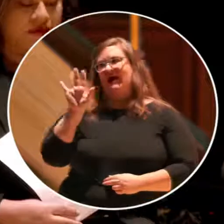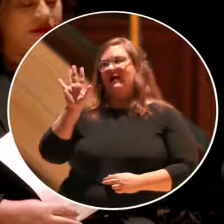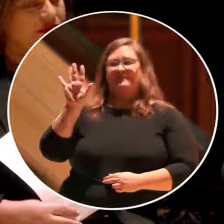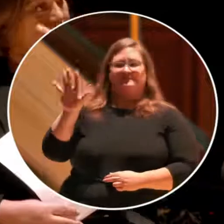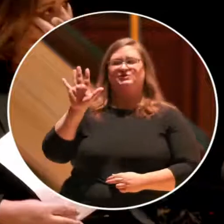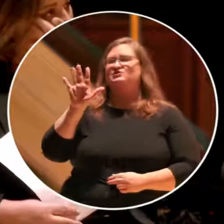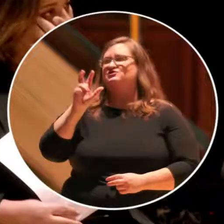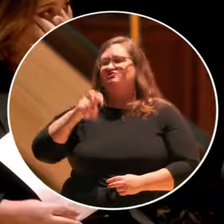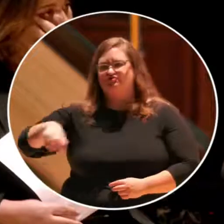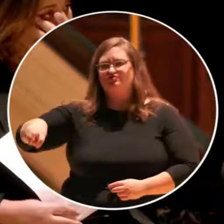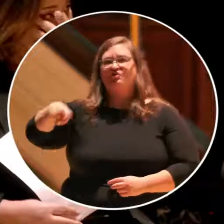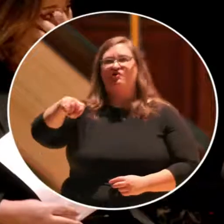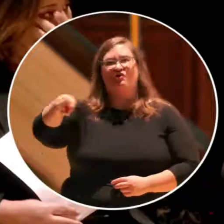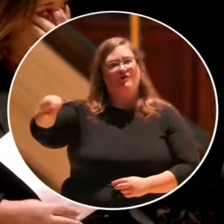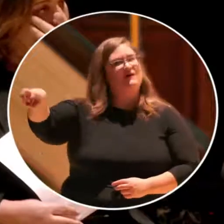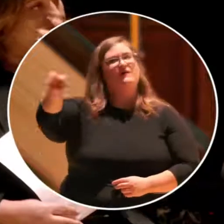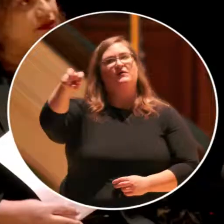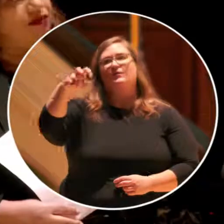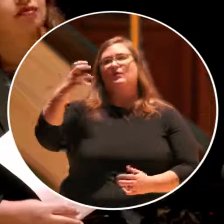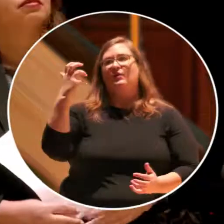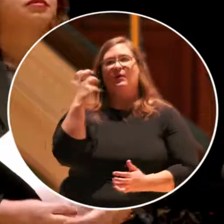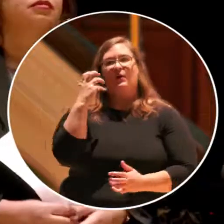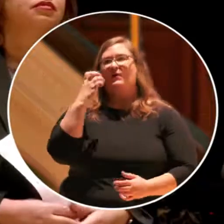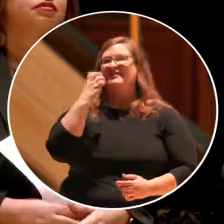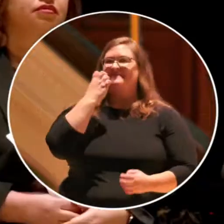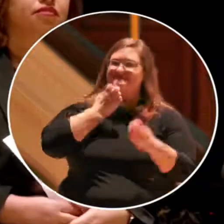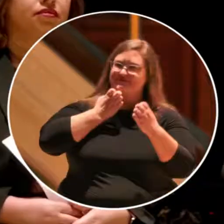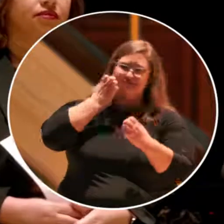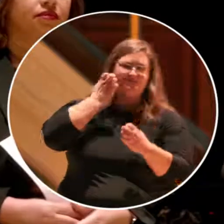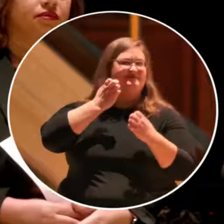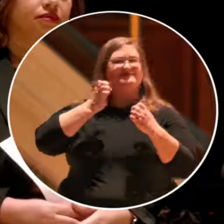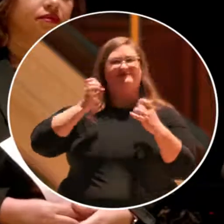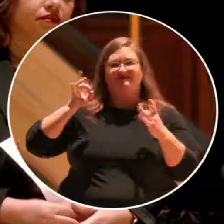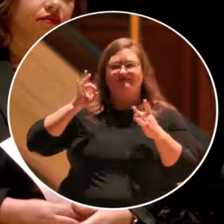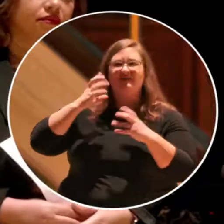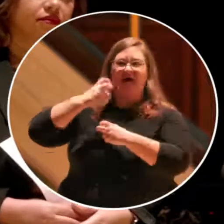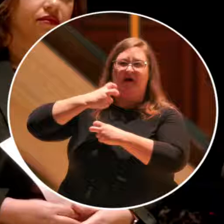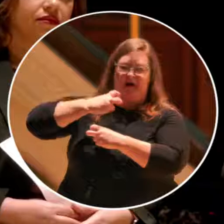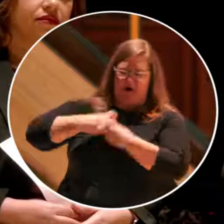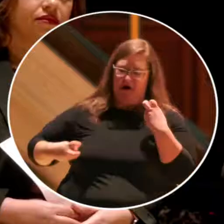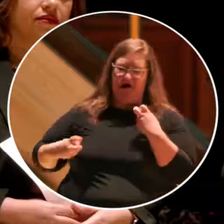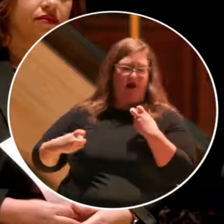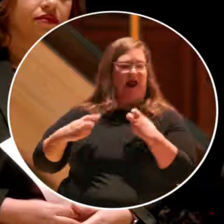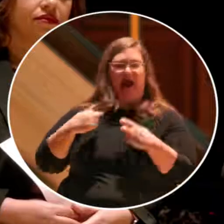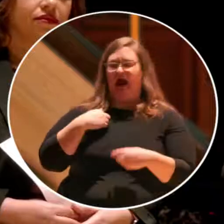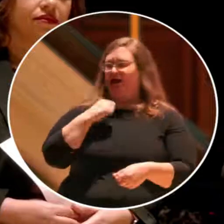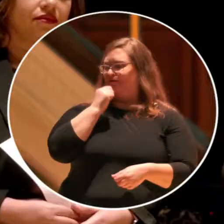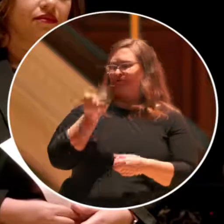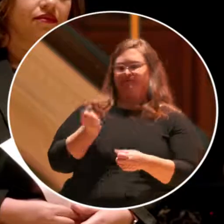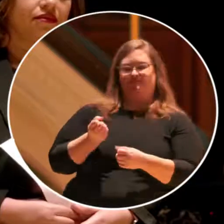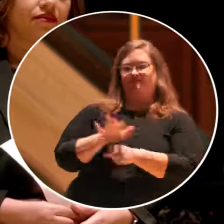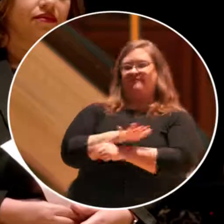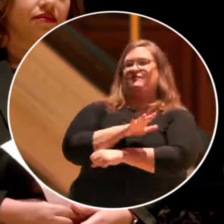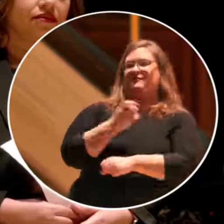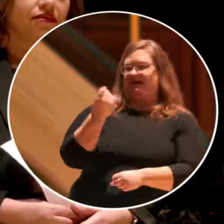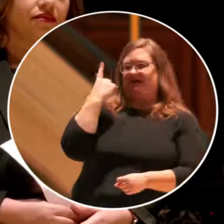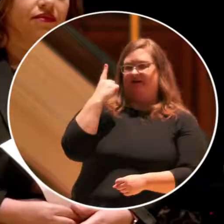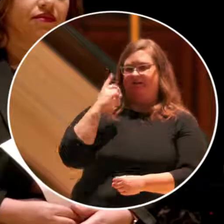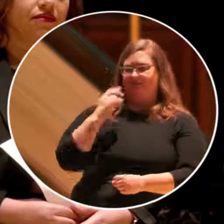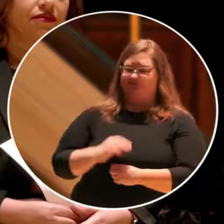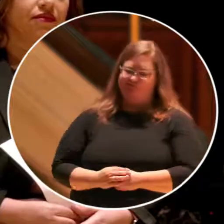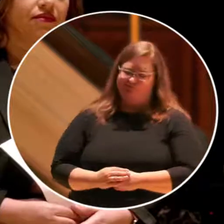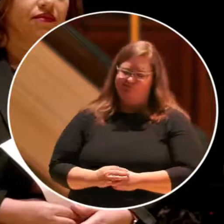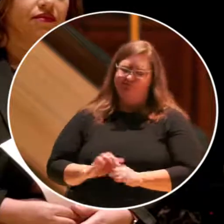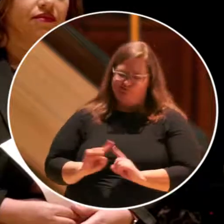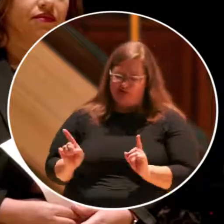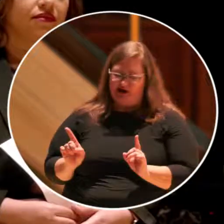emotionally endured since the birth of her daughter is incomprehensible. I pray that somehow, even though this